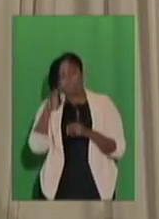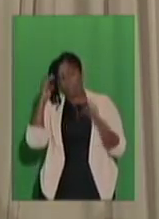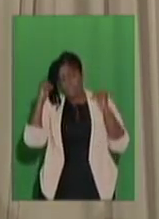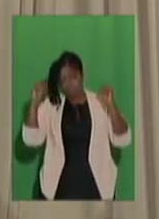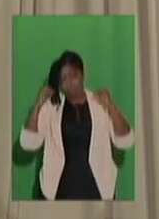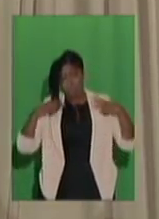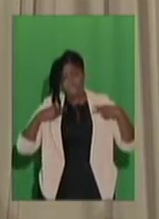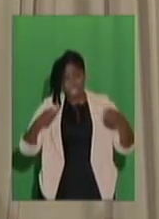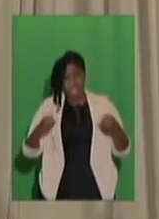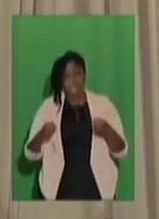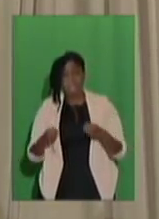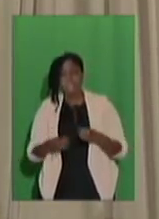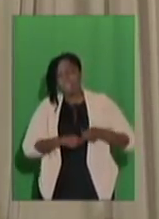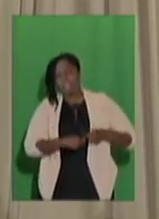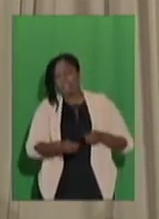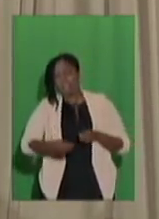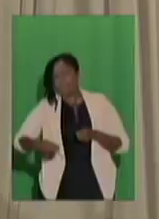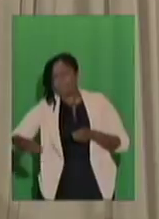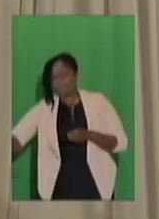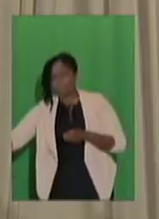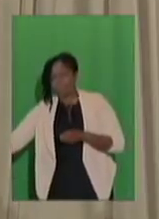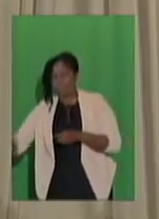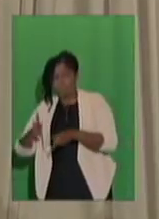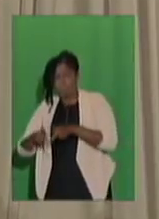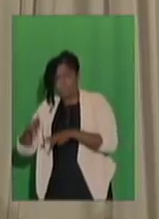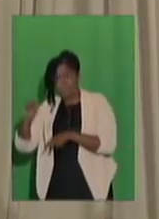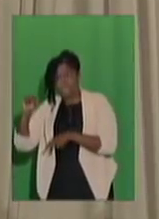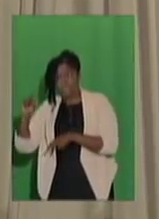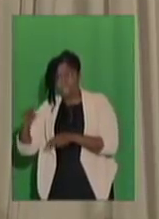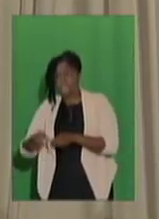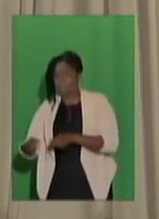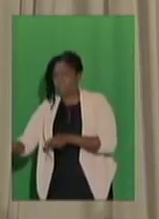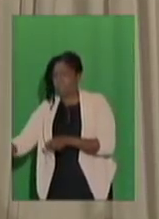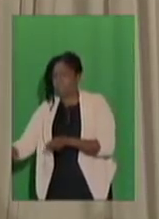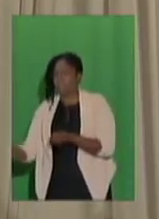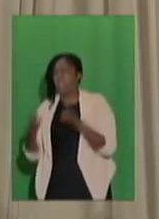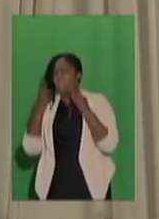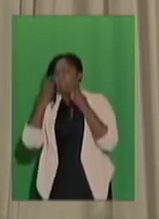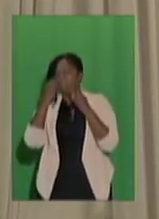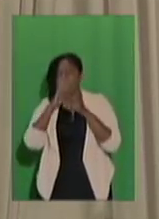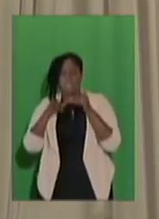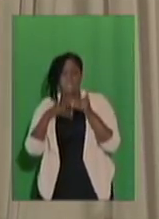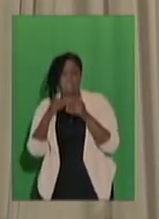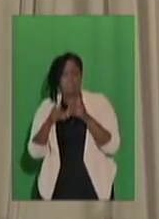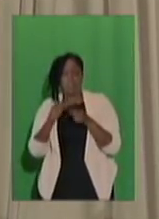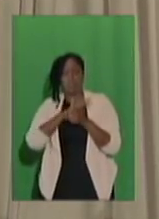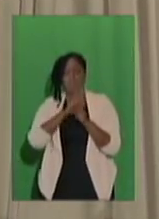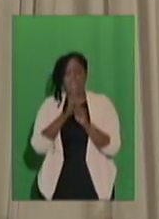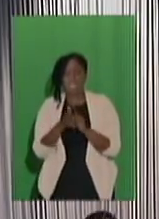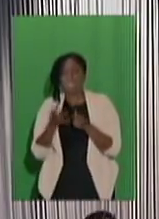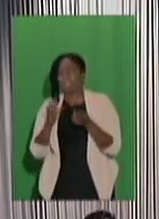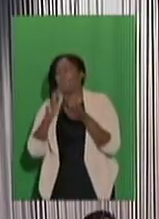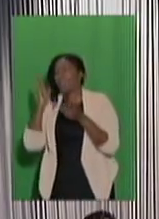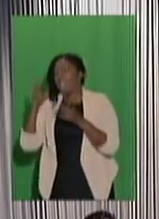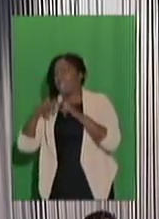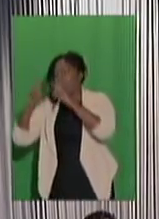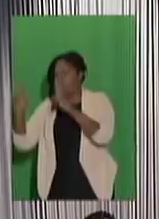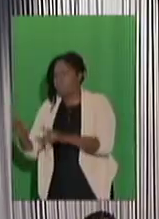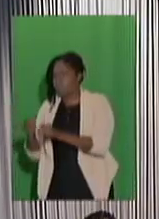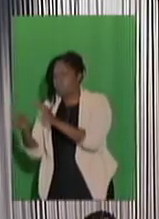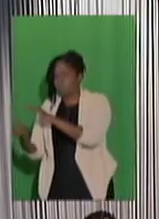any discussion with residents prior to this? And what can you tell them to allay their fears? Sure.